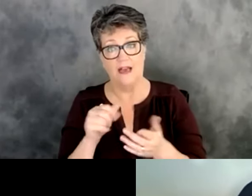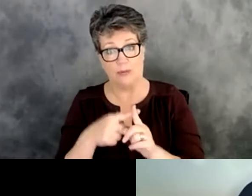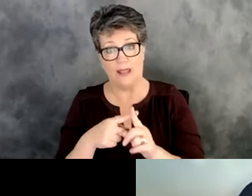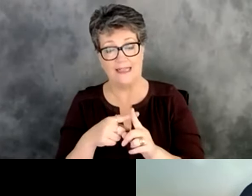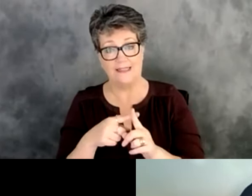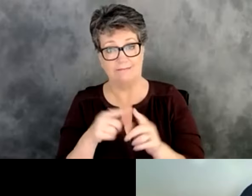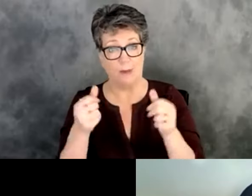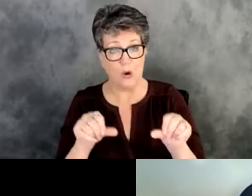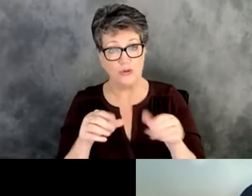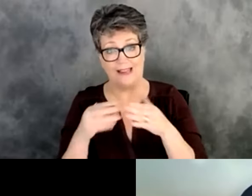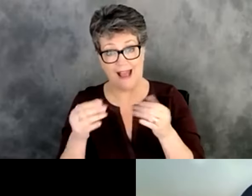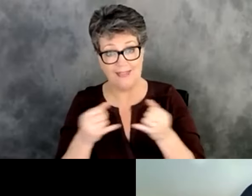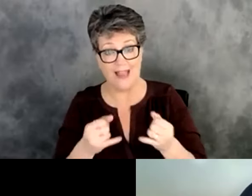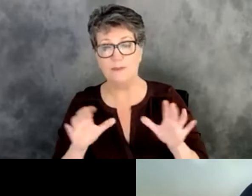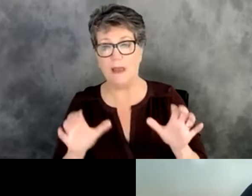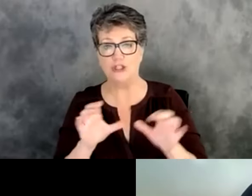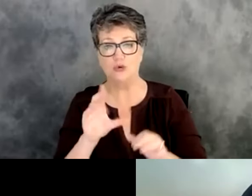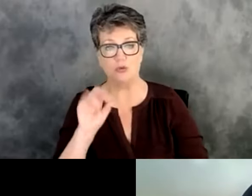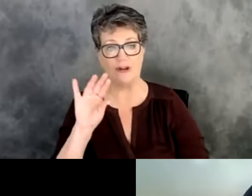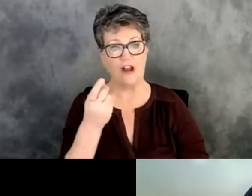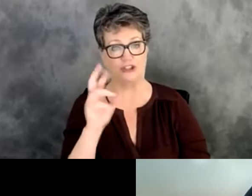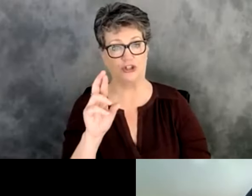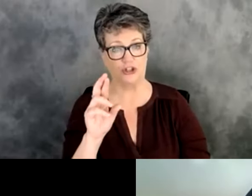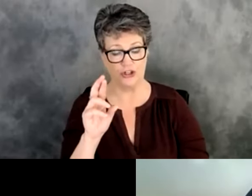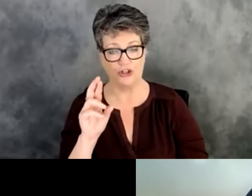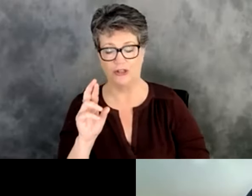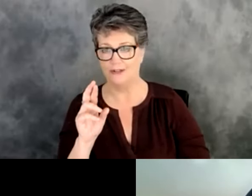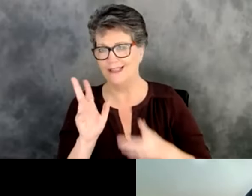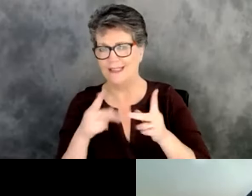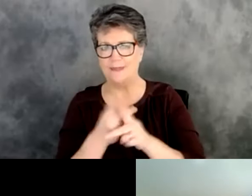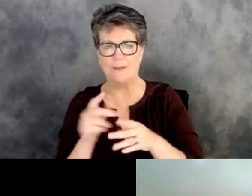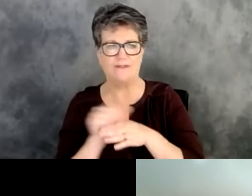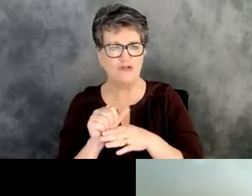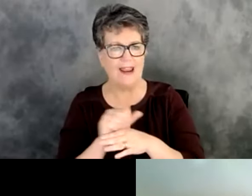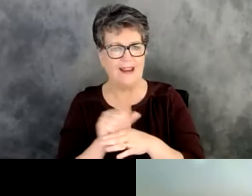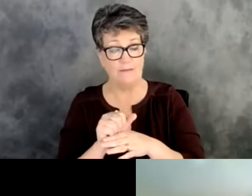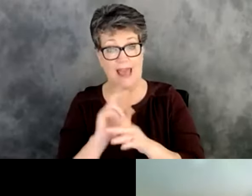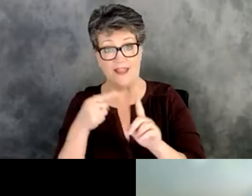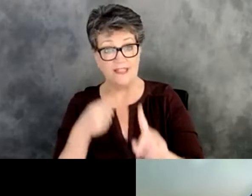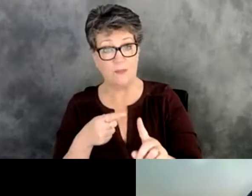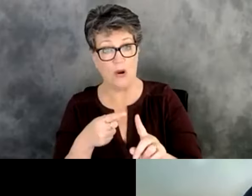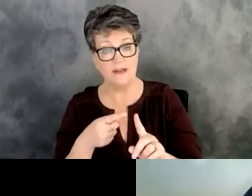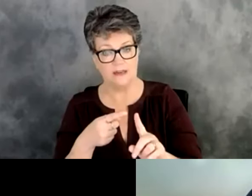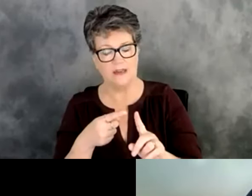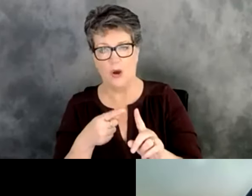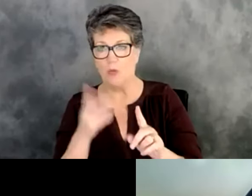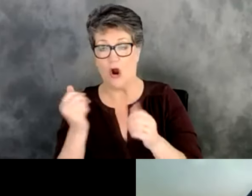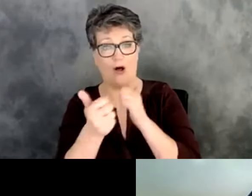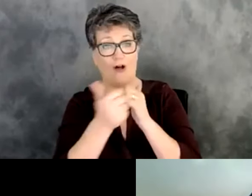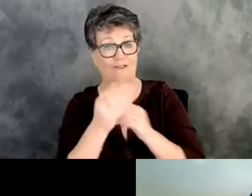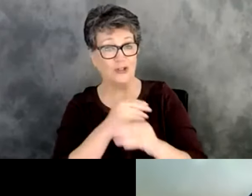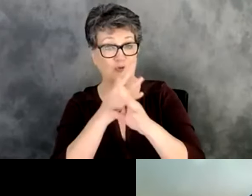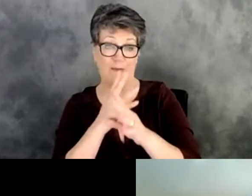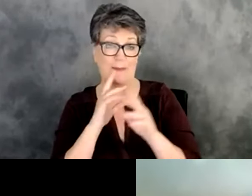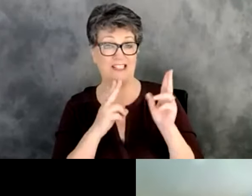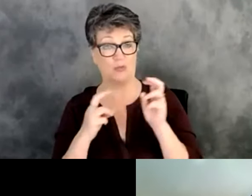the guidelines, maybe do a refresher of some kind of a training. And at this point, we're all virtual, so maybe it's a